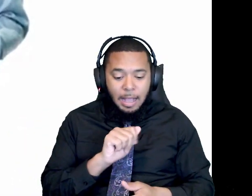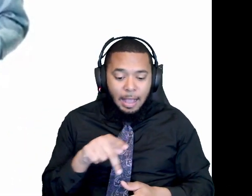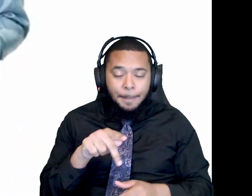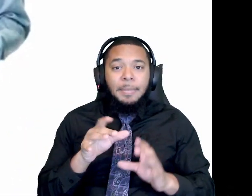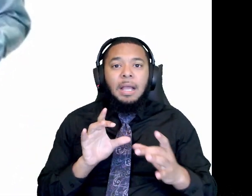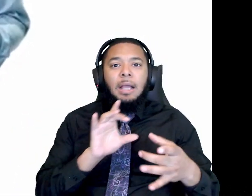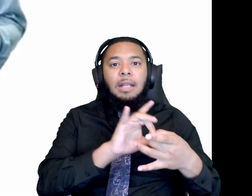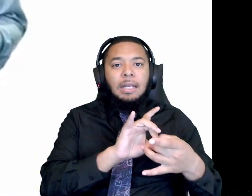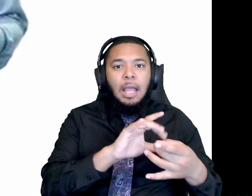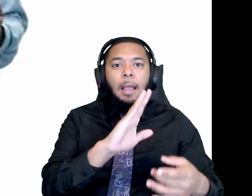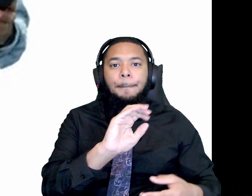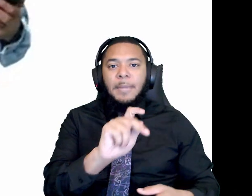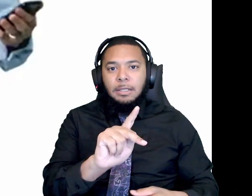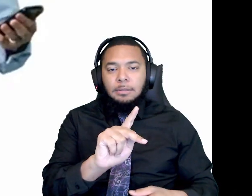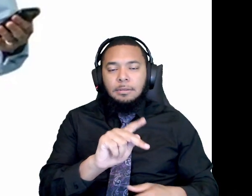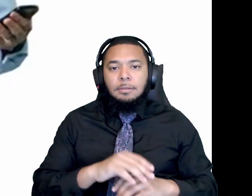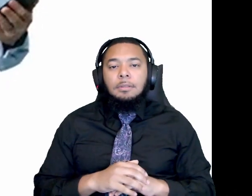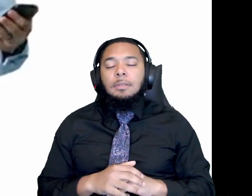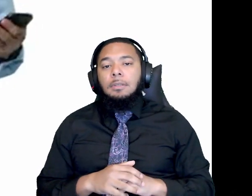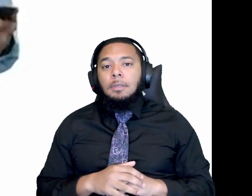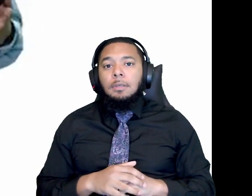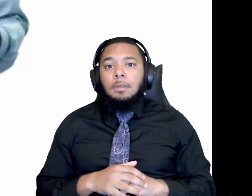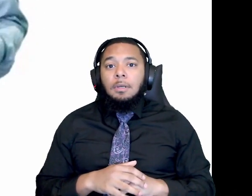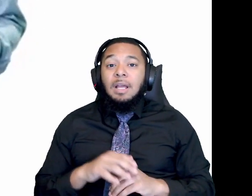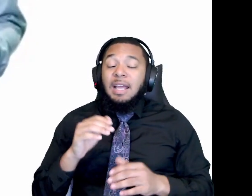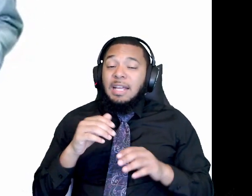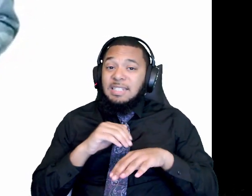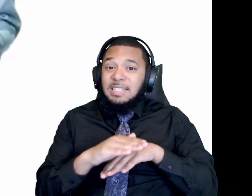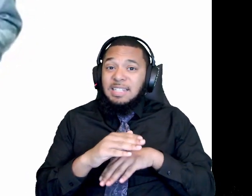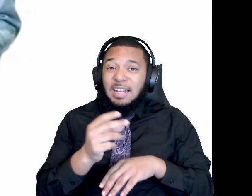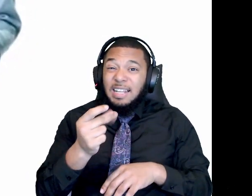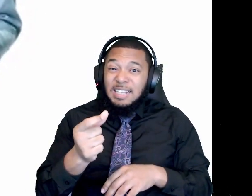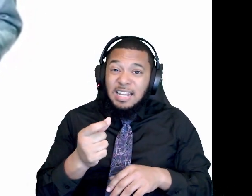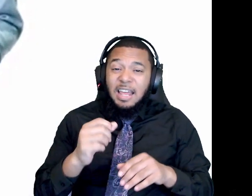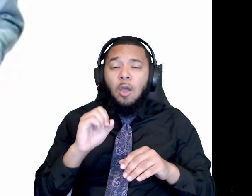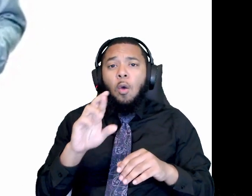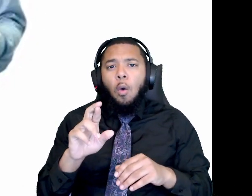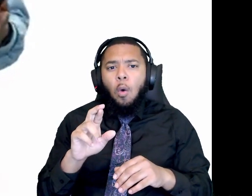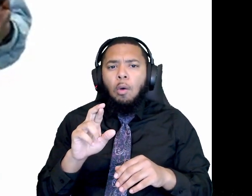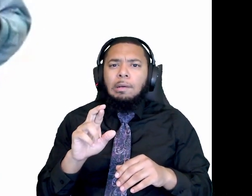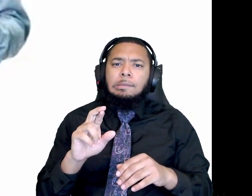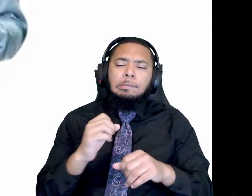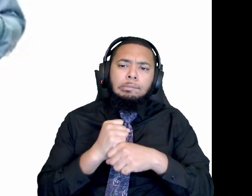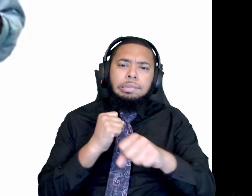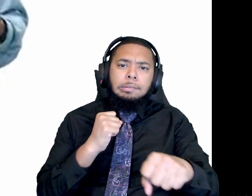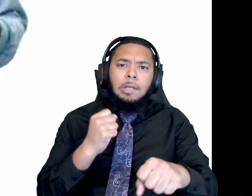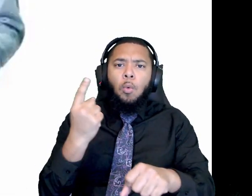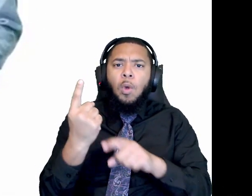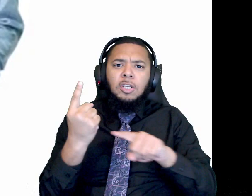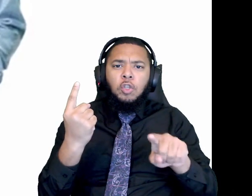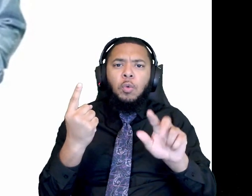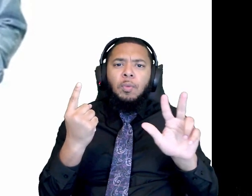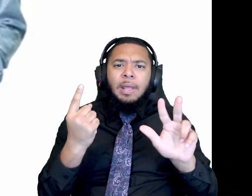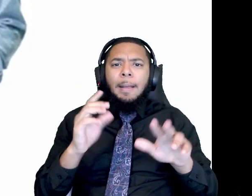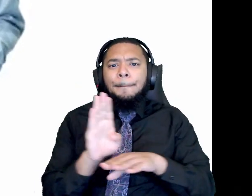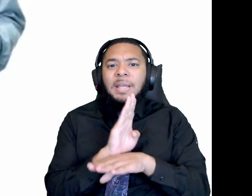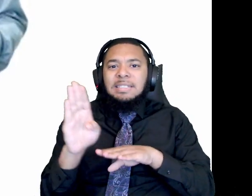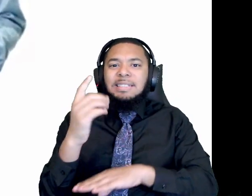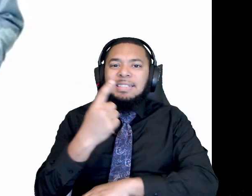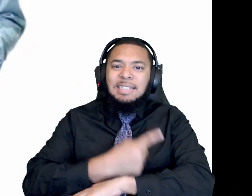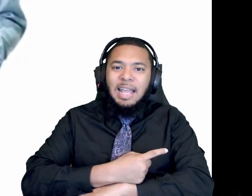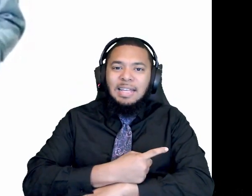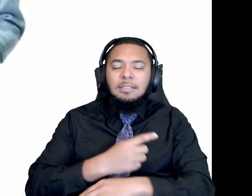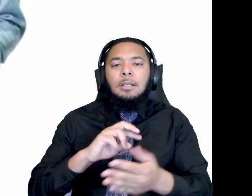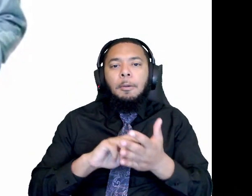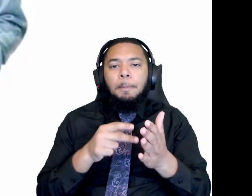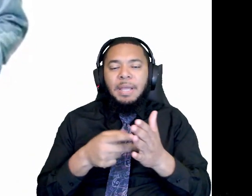sent instantly or, at worst, between 1 and 3 business days. A business day is between Monday and Friday. You